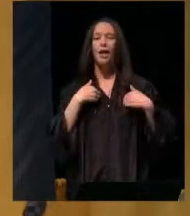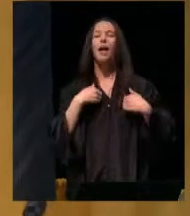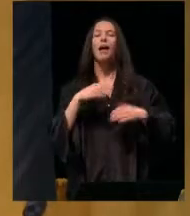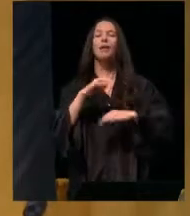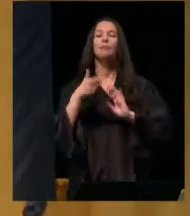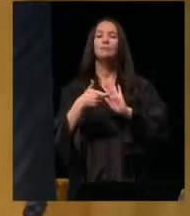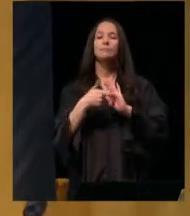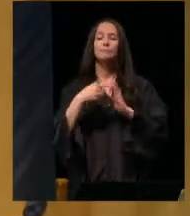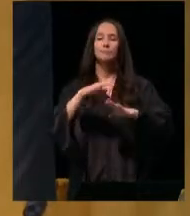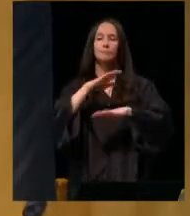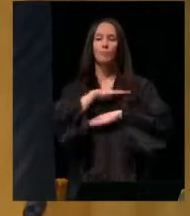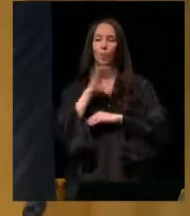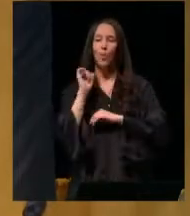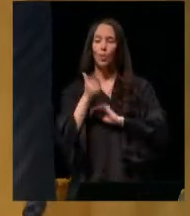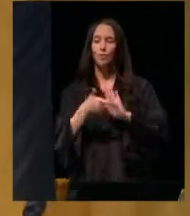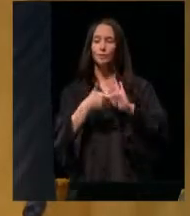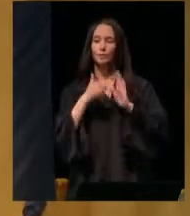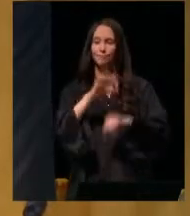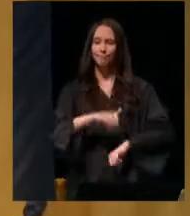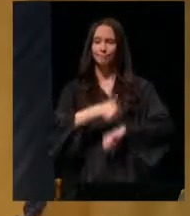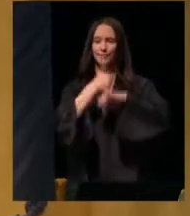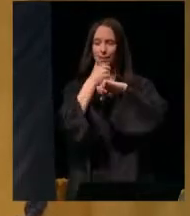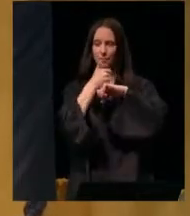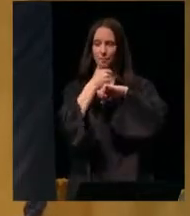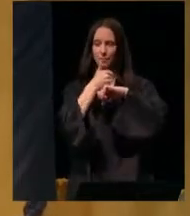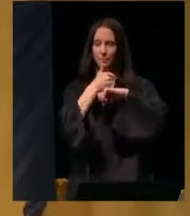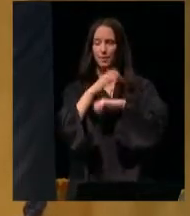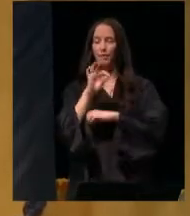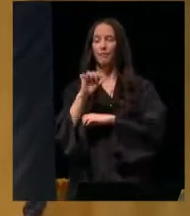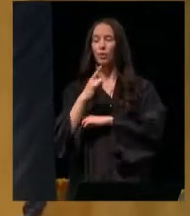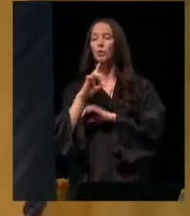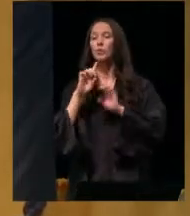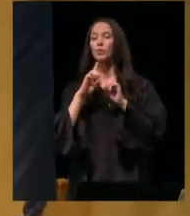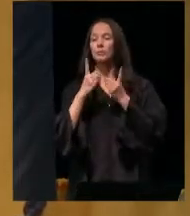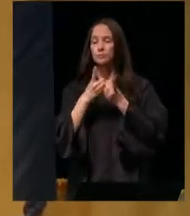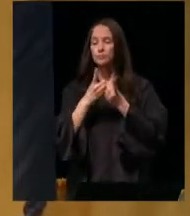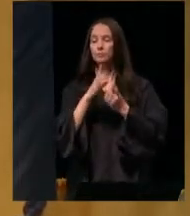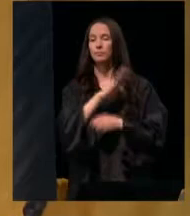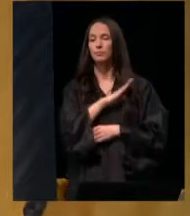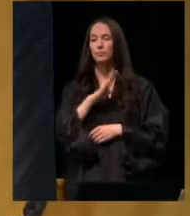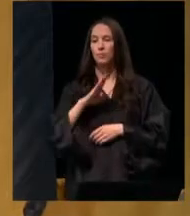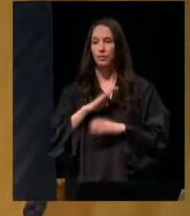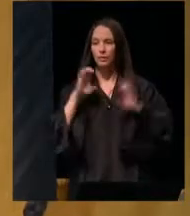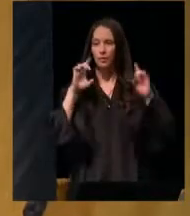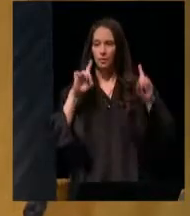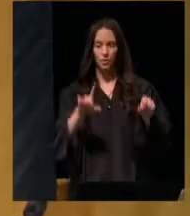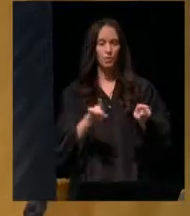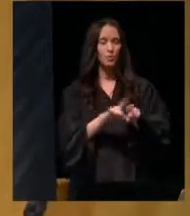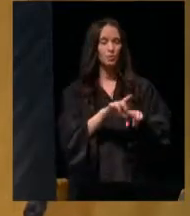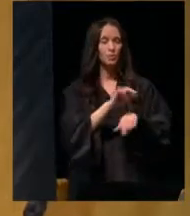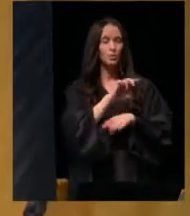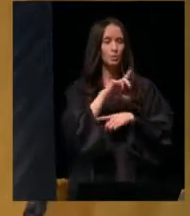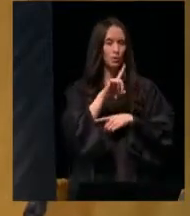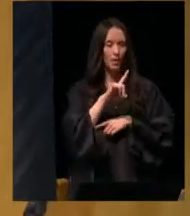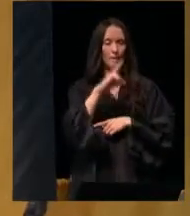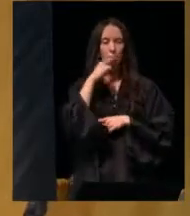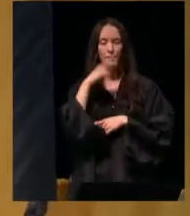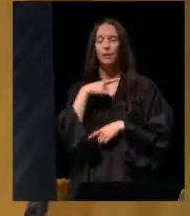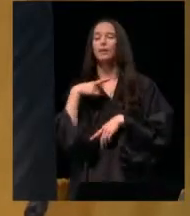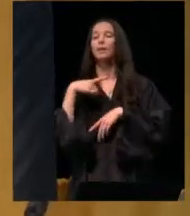all the requirements that have been established by the Fargo Board of Education and the North Dakota Department of Public